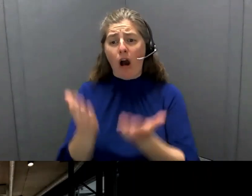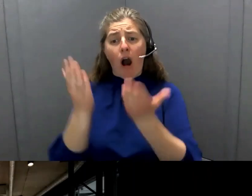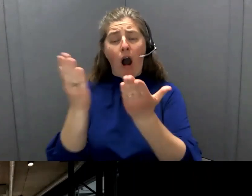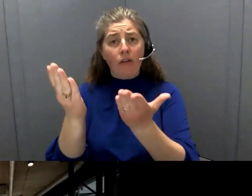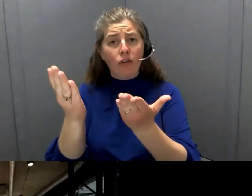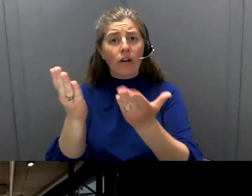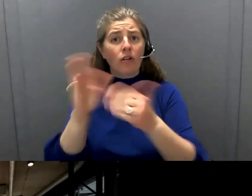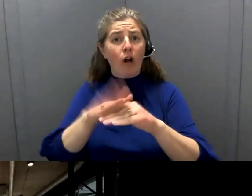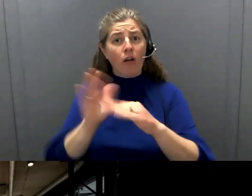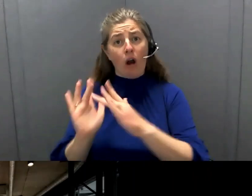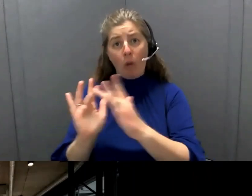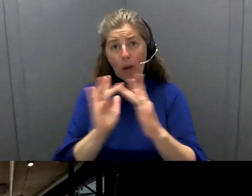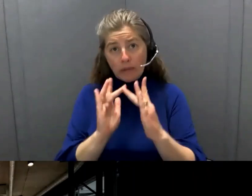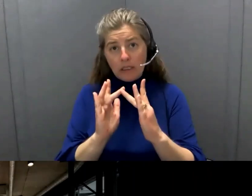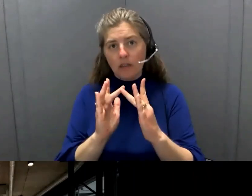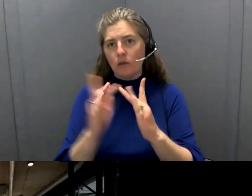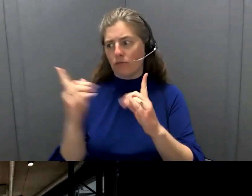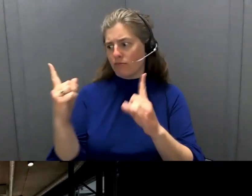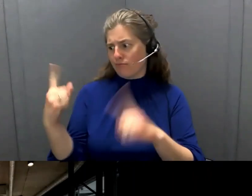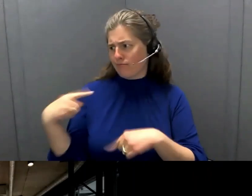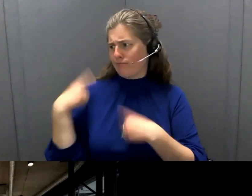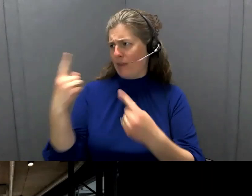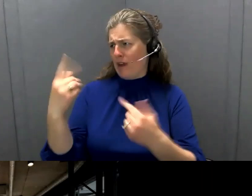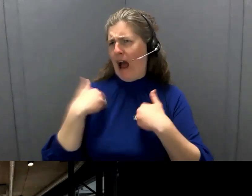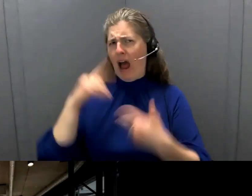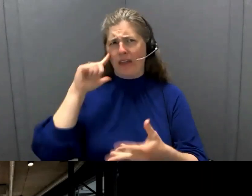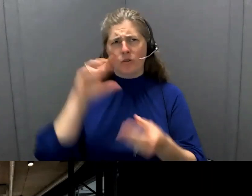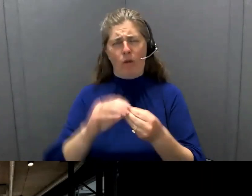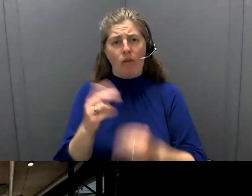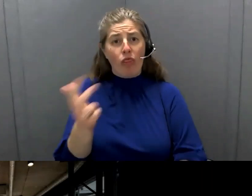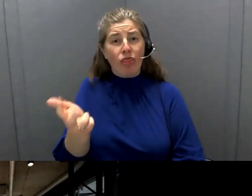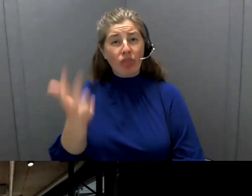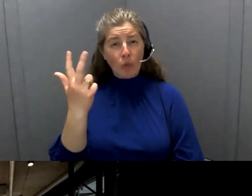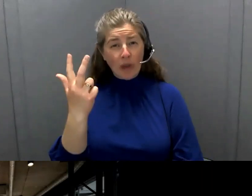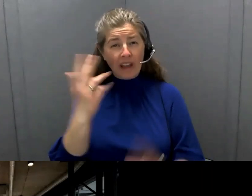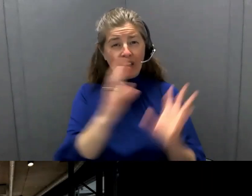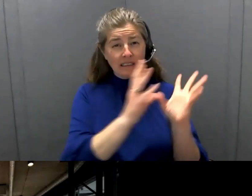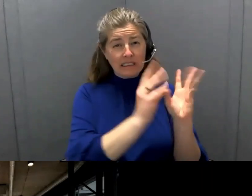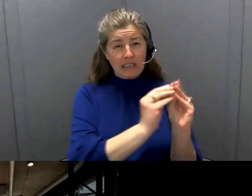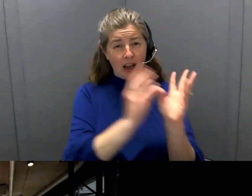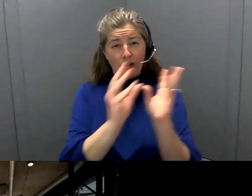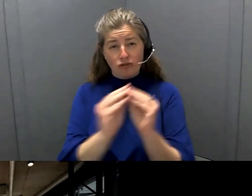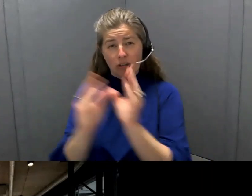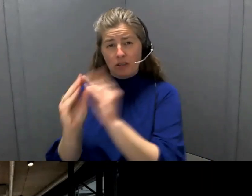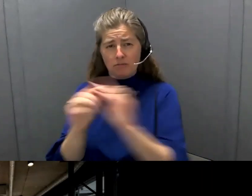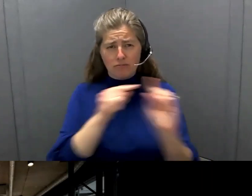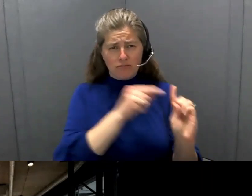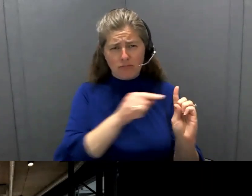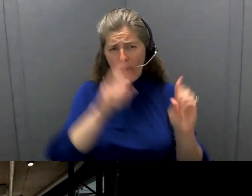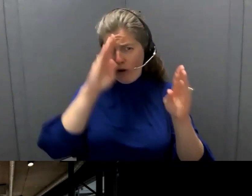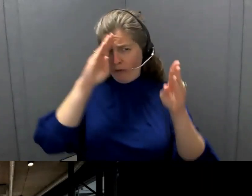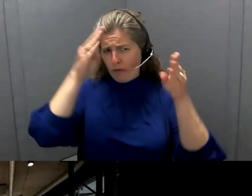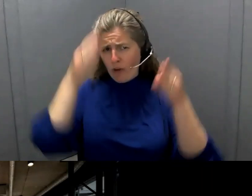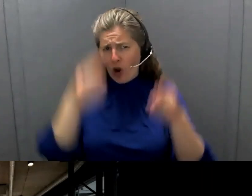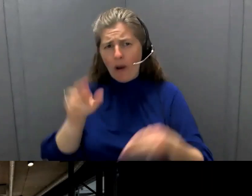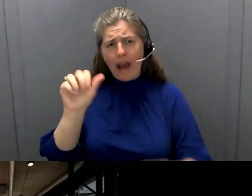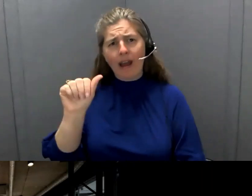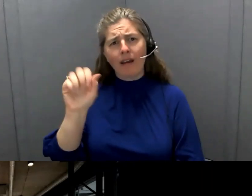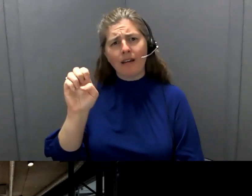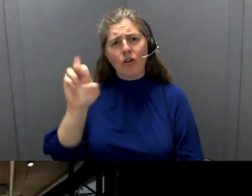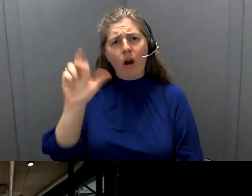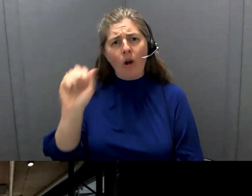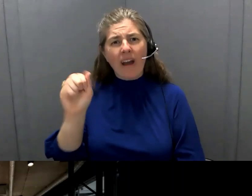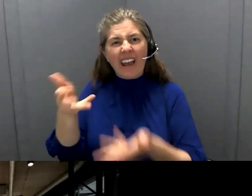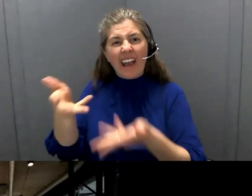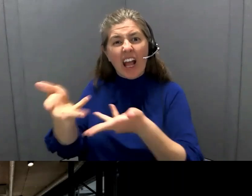the website, and that we've had, I think, 3 sessions focused on the ARA